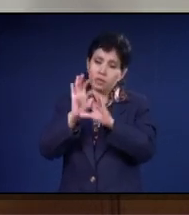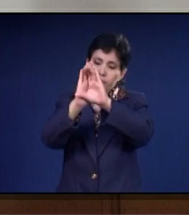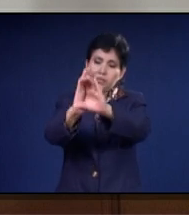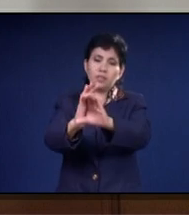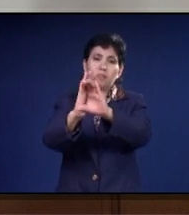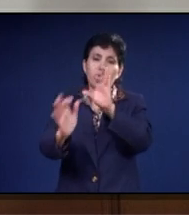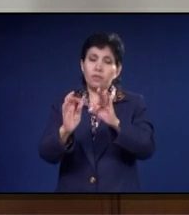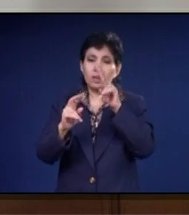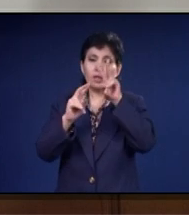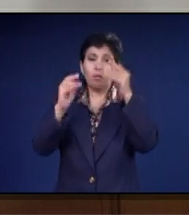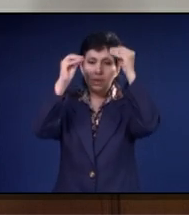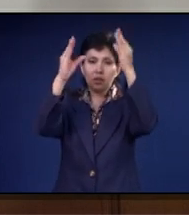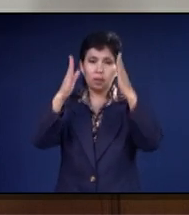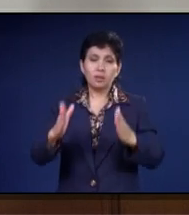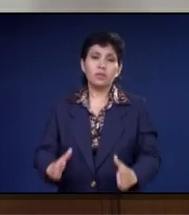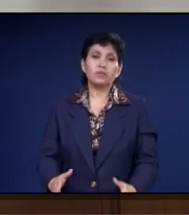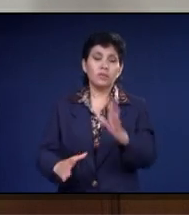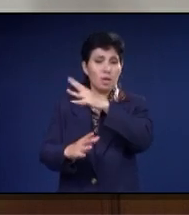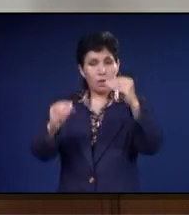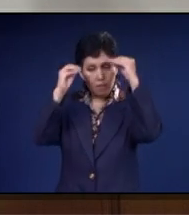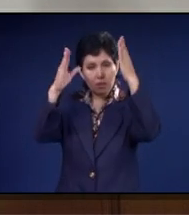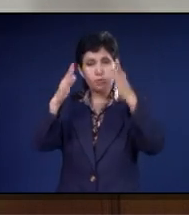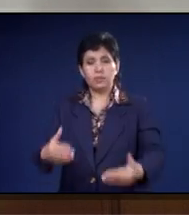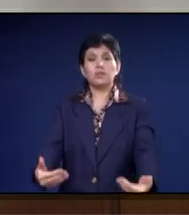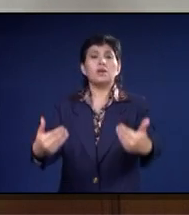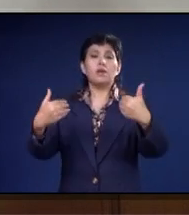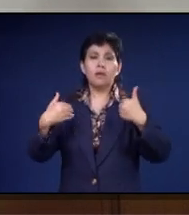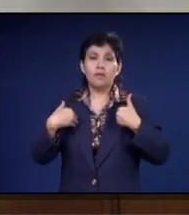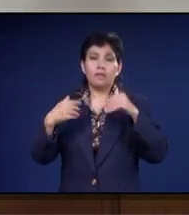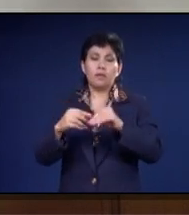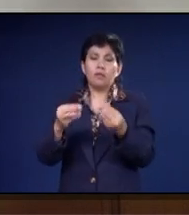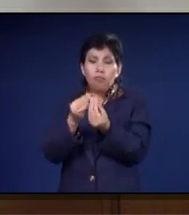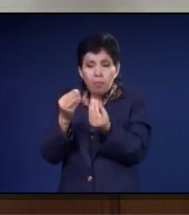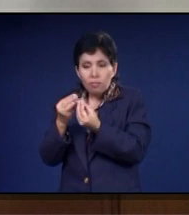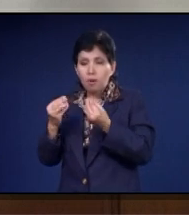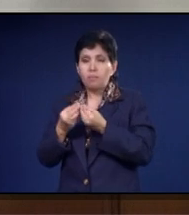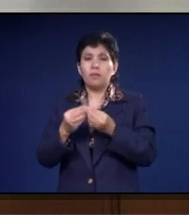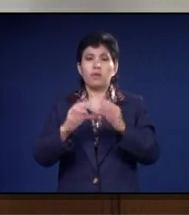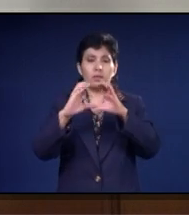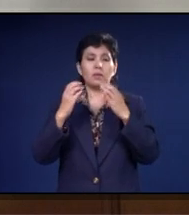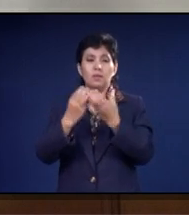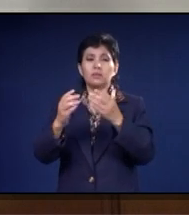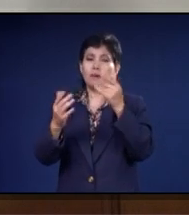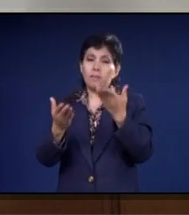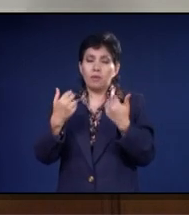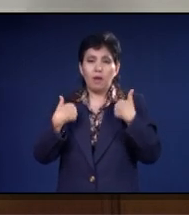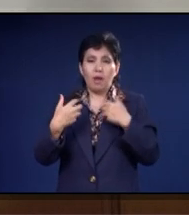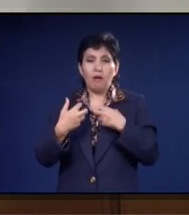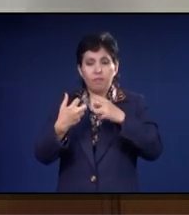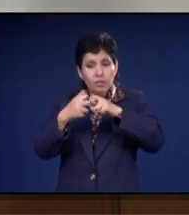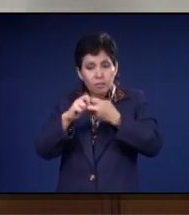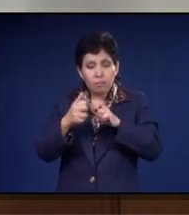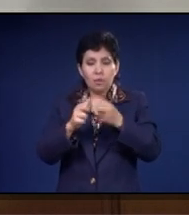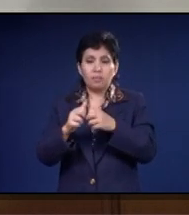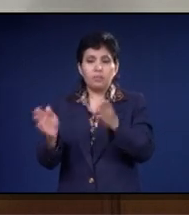see a teacher, and the teacher is having a purple hair going to class, you might have problem